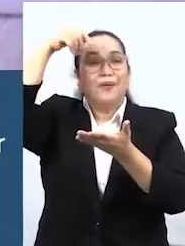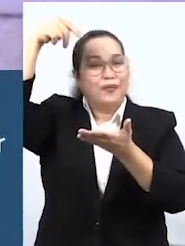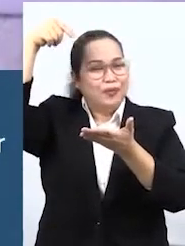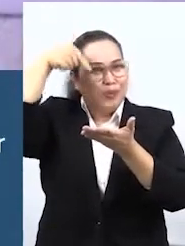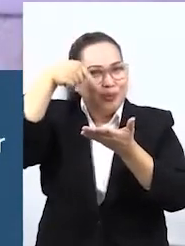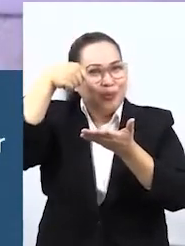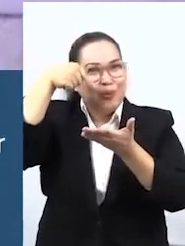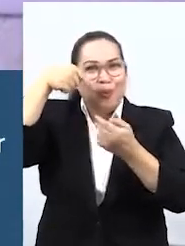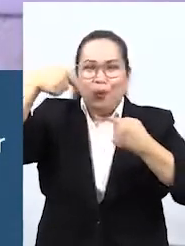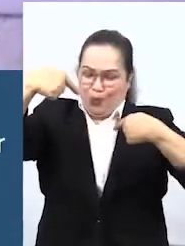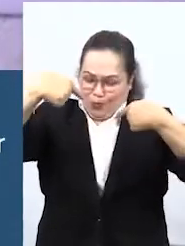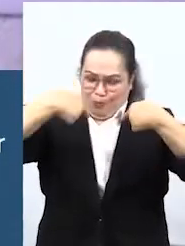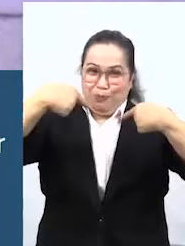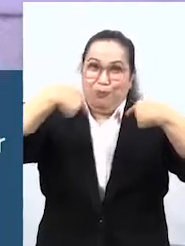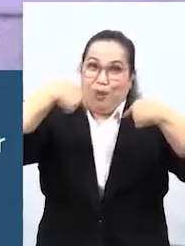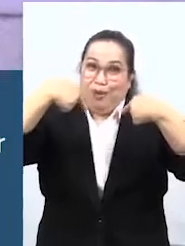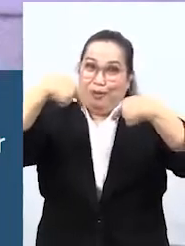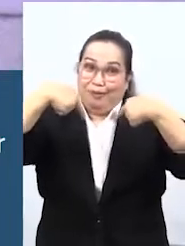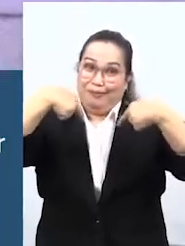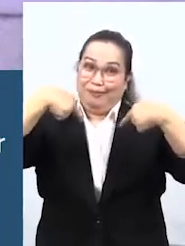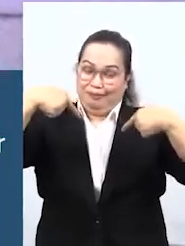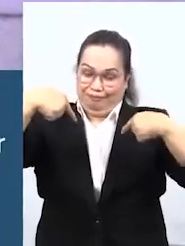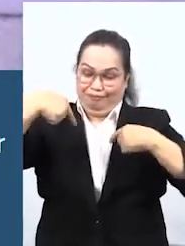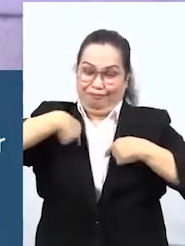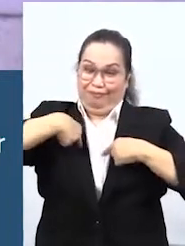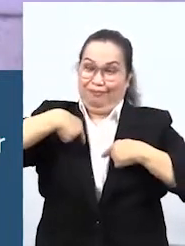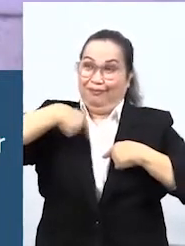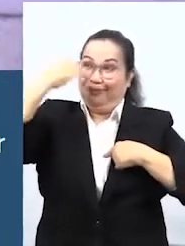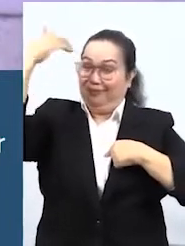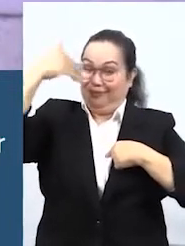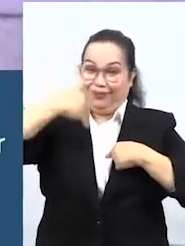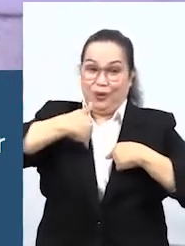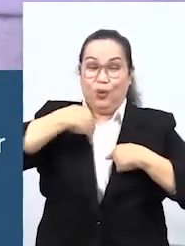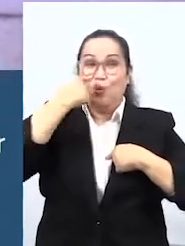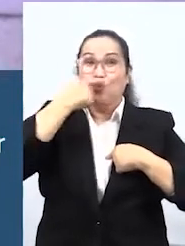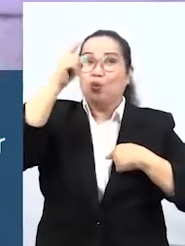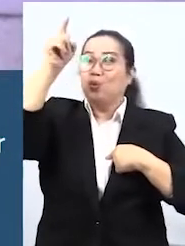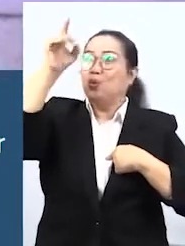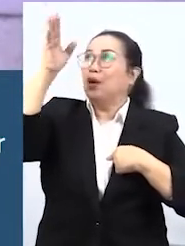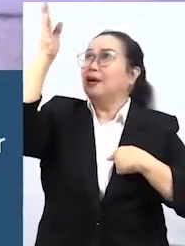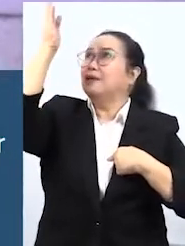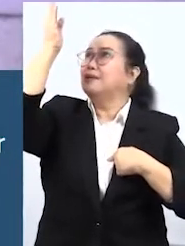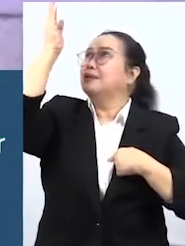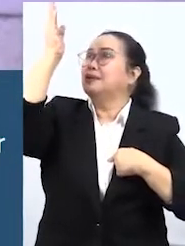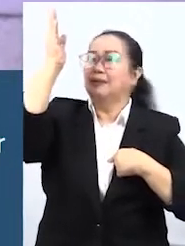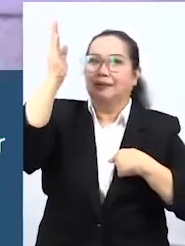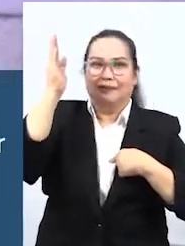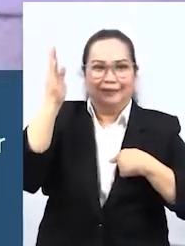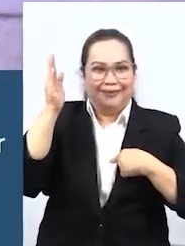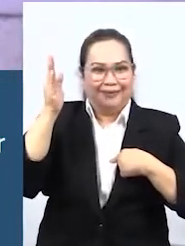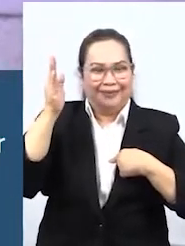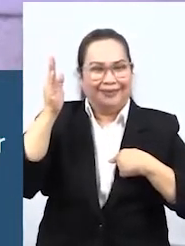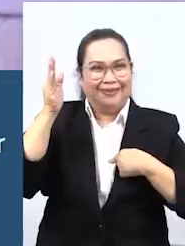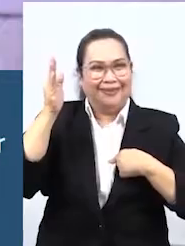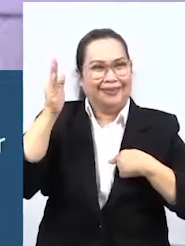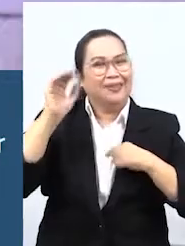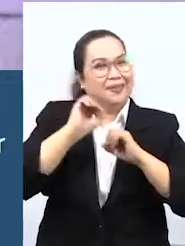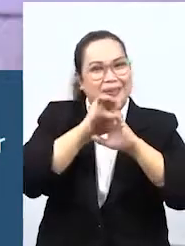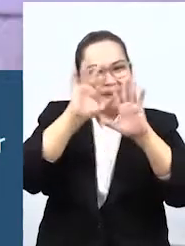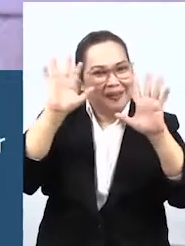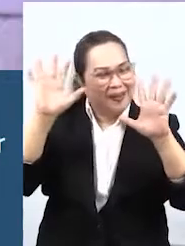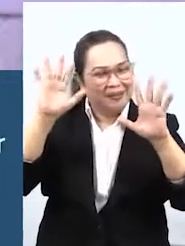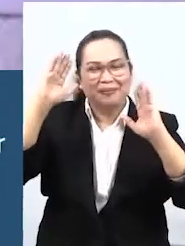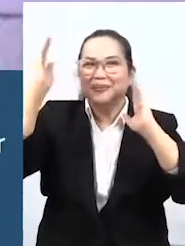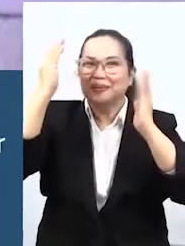parable IT IT IT IT brings the the reality of who God really is in light of the